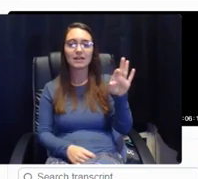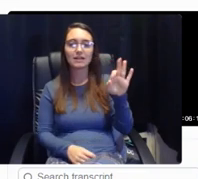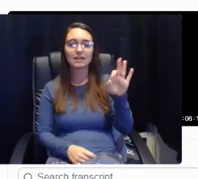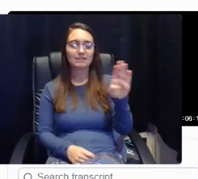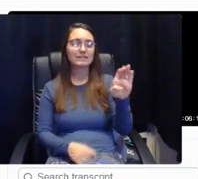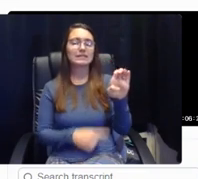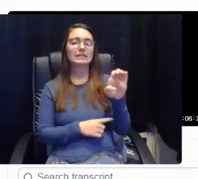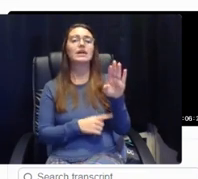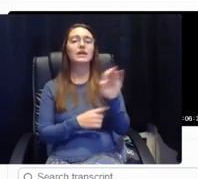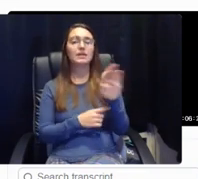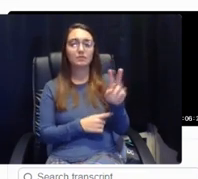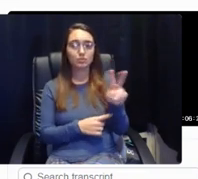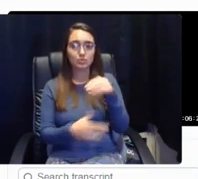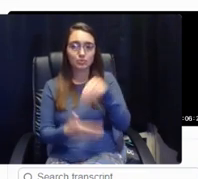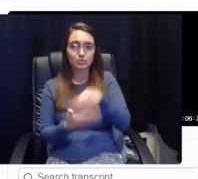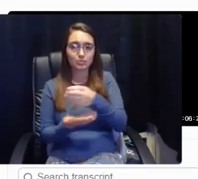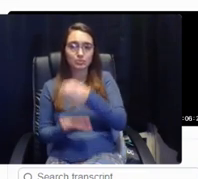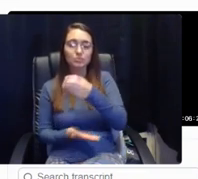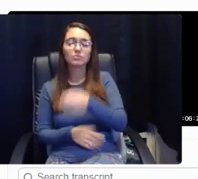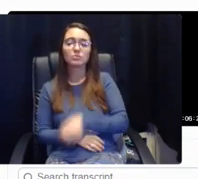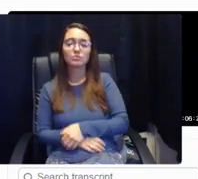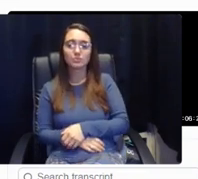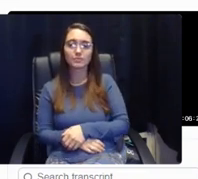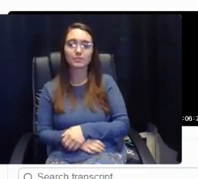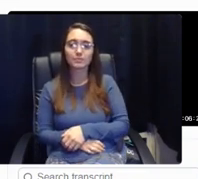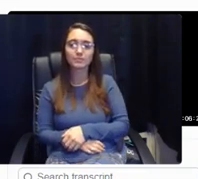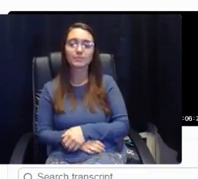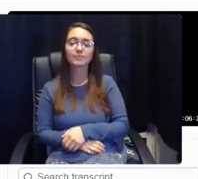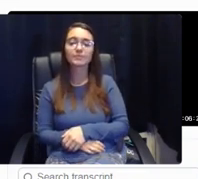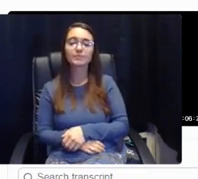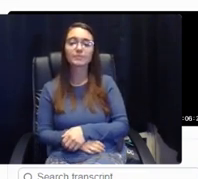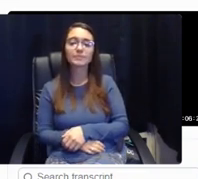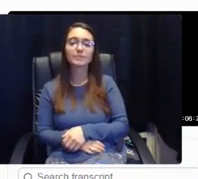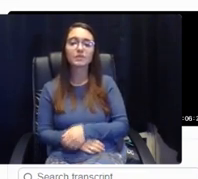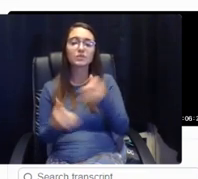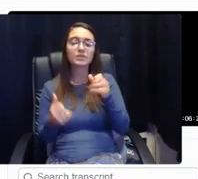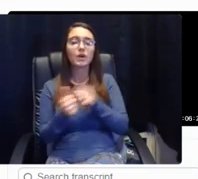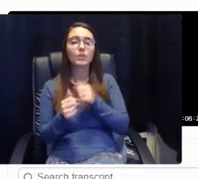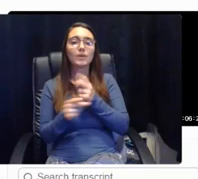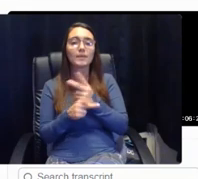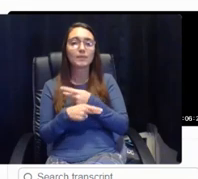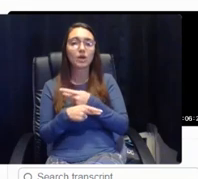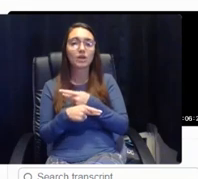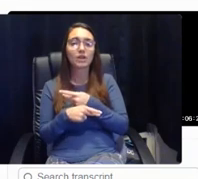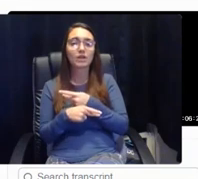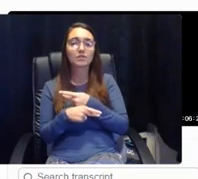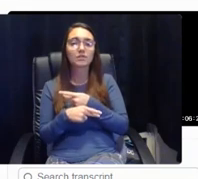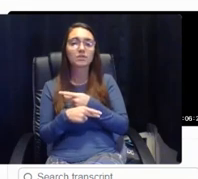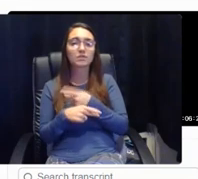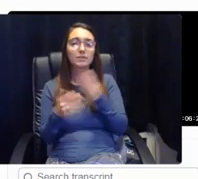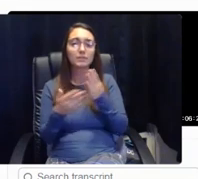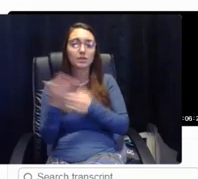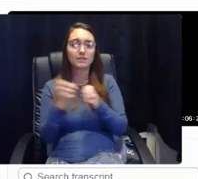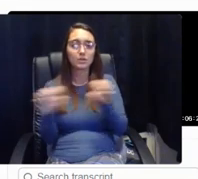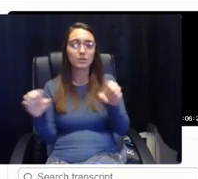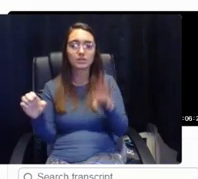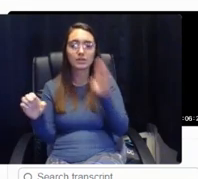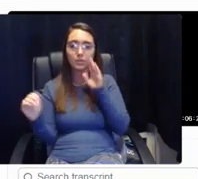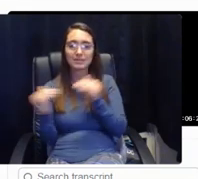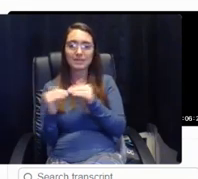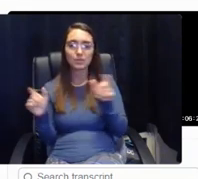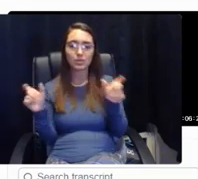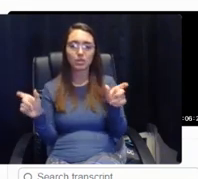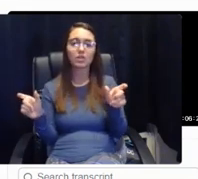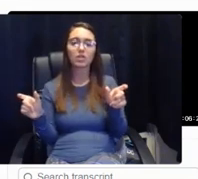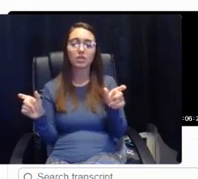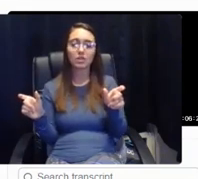have a situation that in the product side they are equal, and